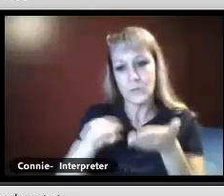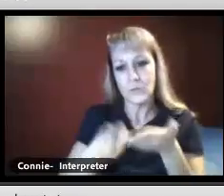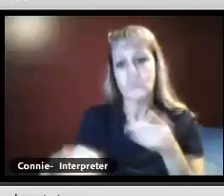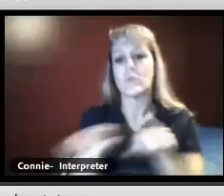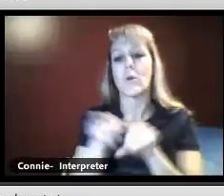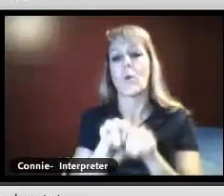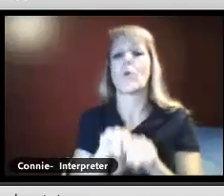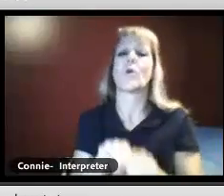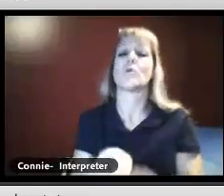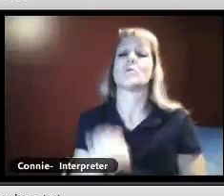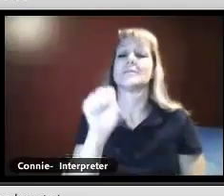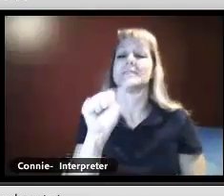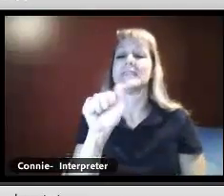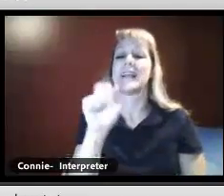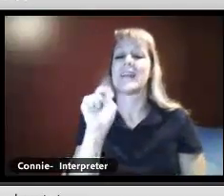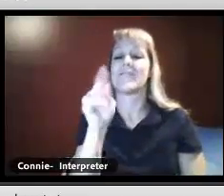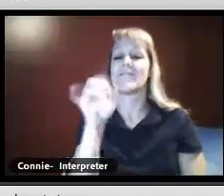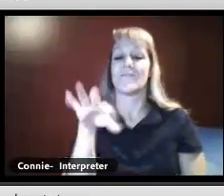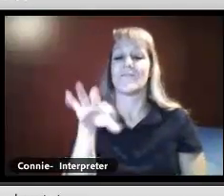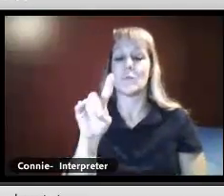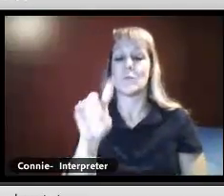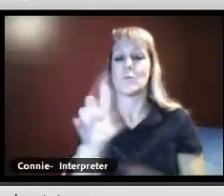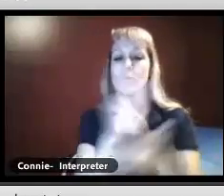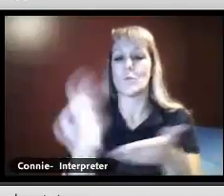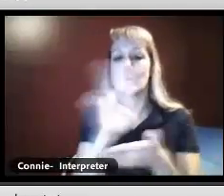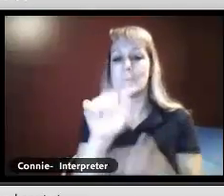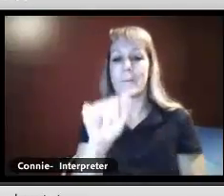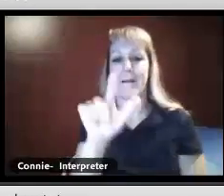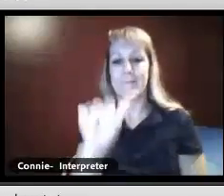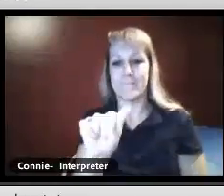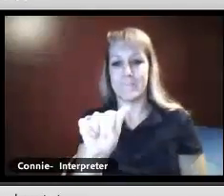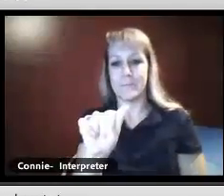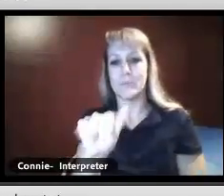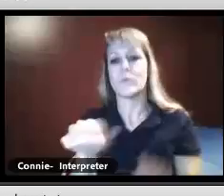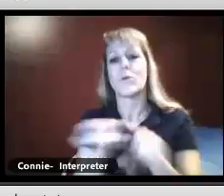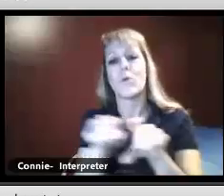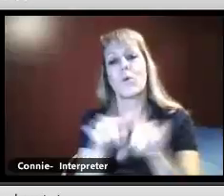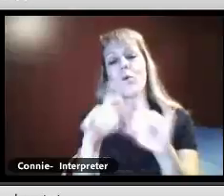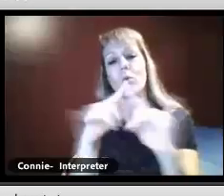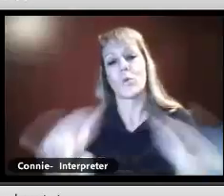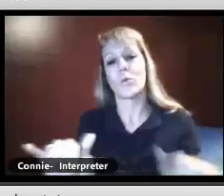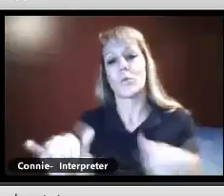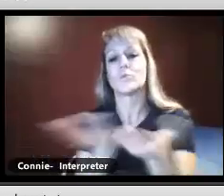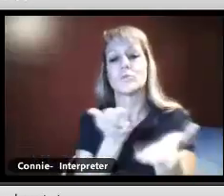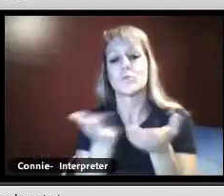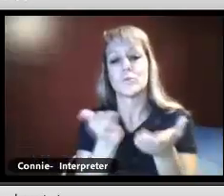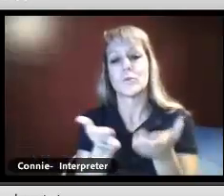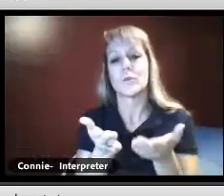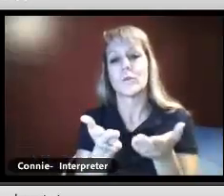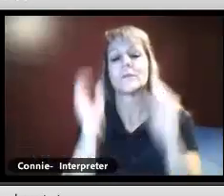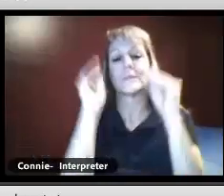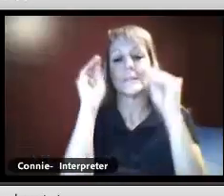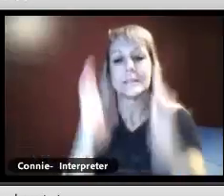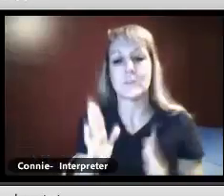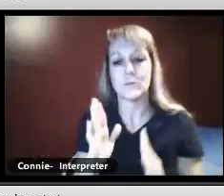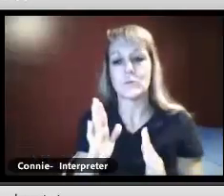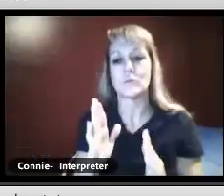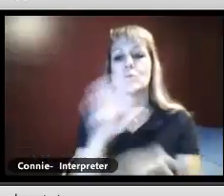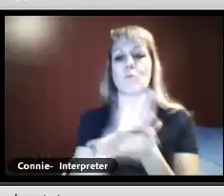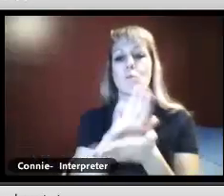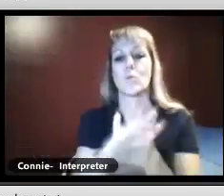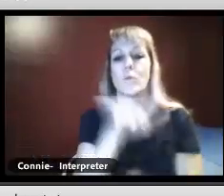Birmingham, Alabama. During her time in Alabama, she simultaneously served as an adjunct instructor in the School of Library